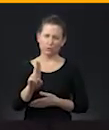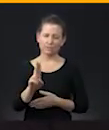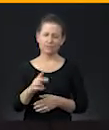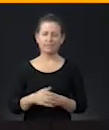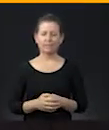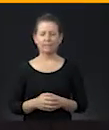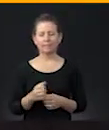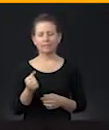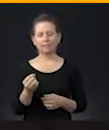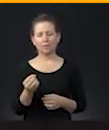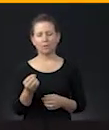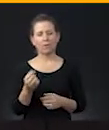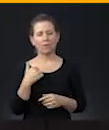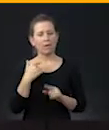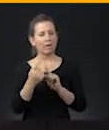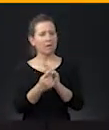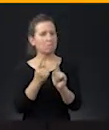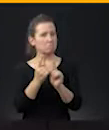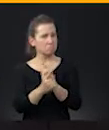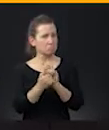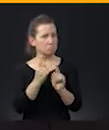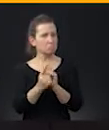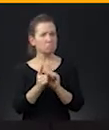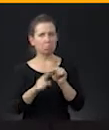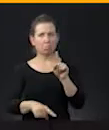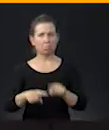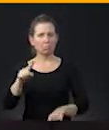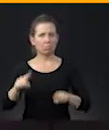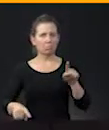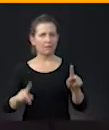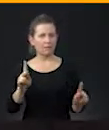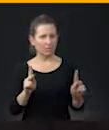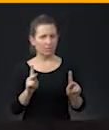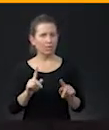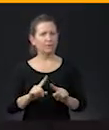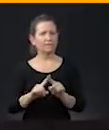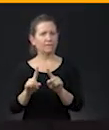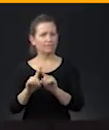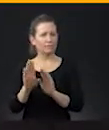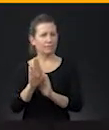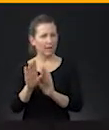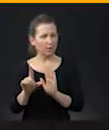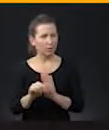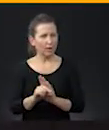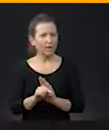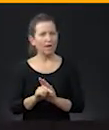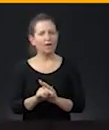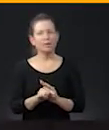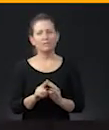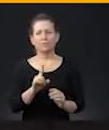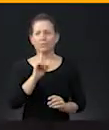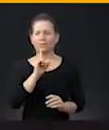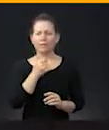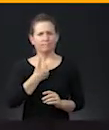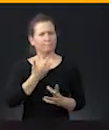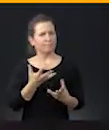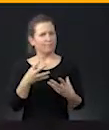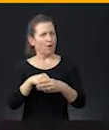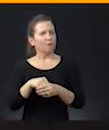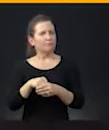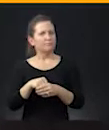I'm meeting all kinds of different people from different kinds of backgrounds. And just getting involved